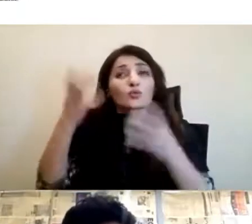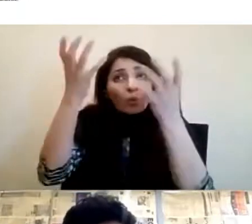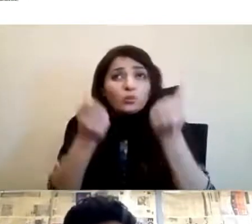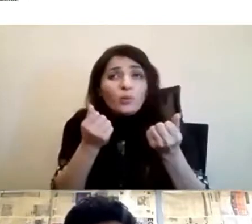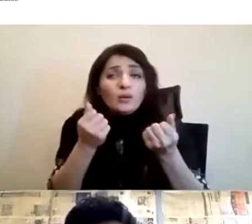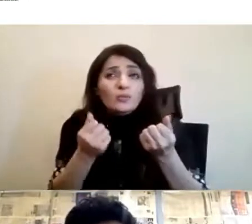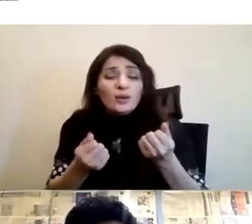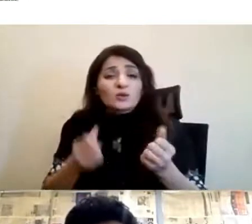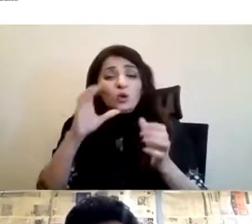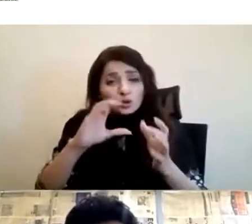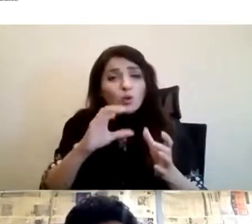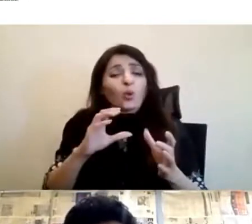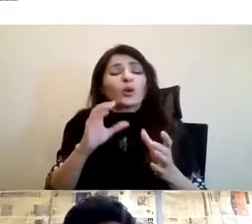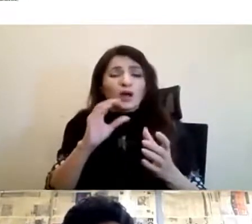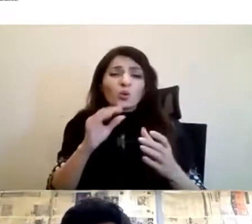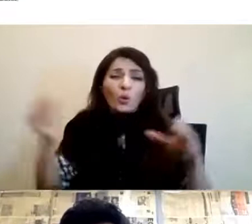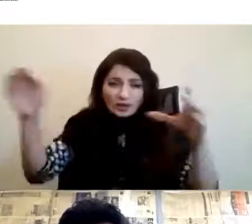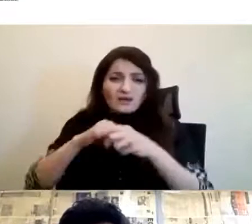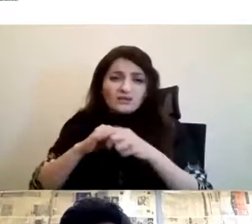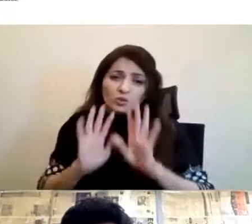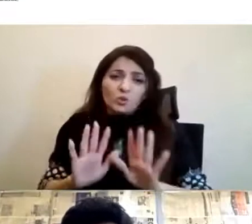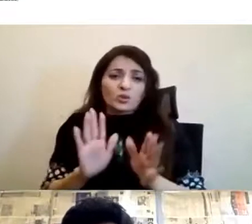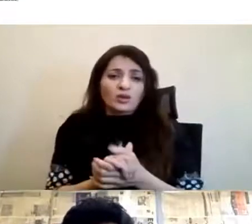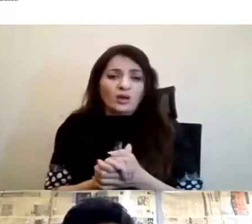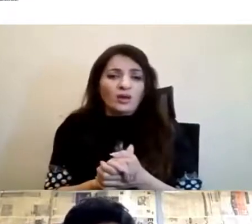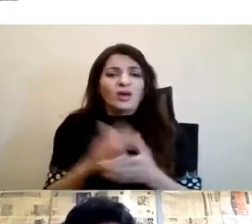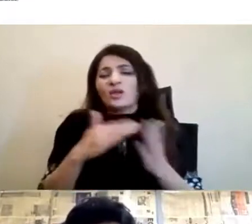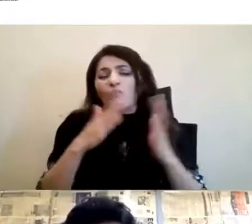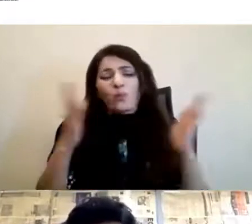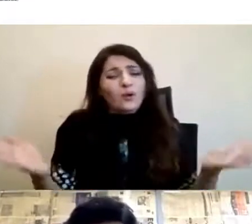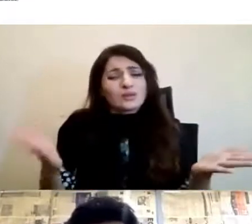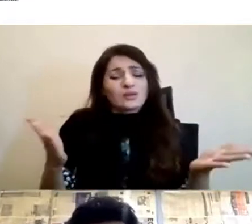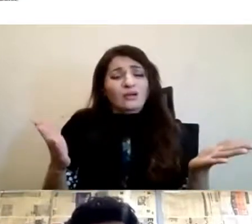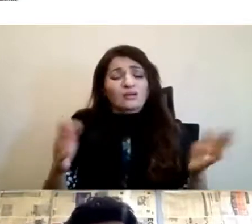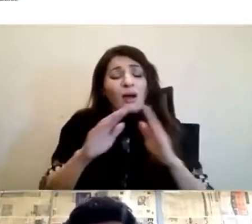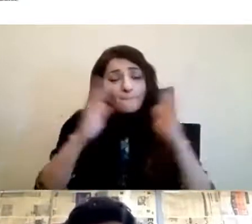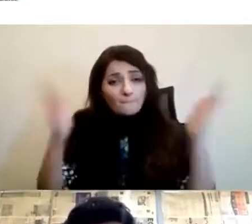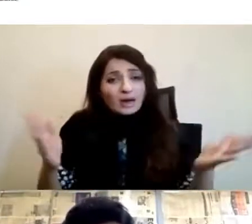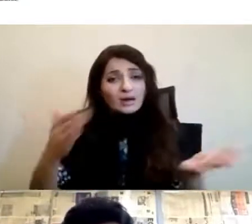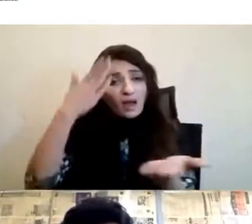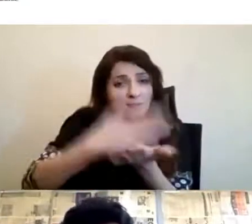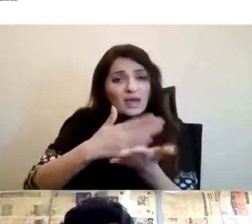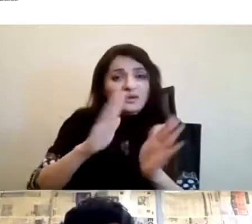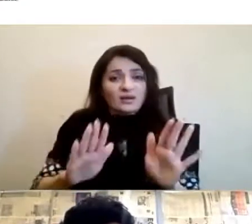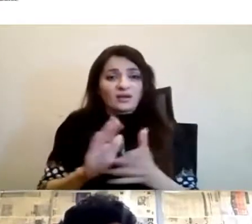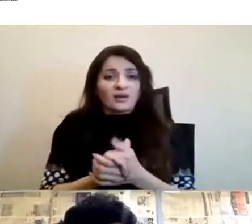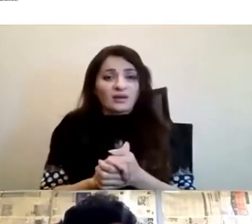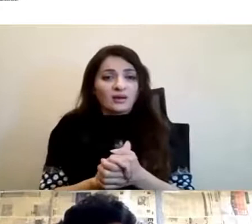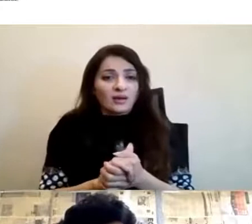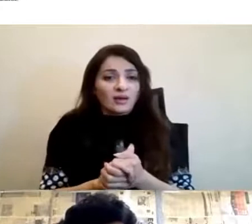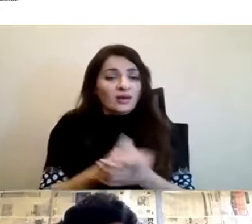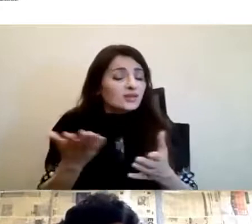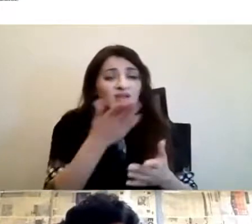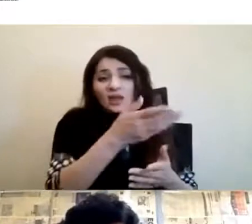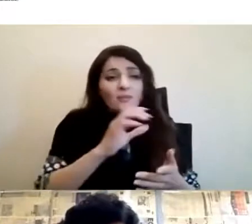this is when affordability becomes a really, really great barrier, which is one of the points that Charissa mentioned. So it's one of